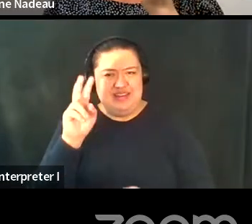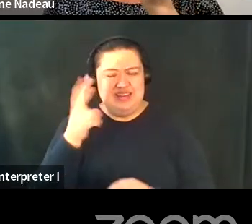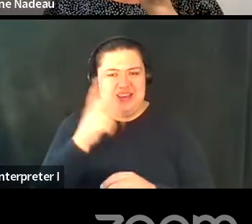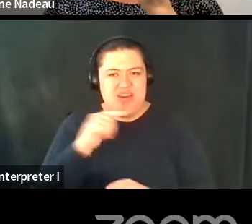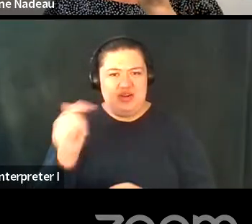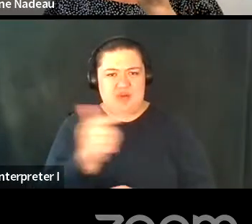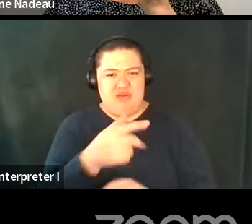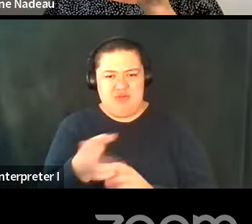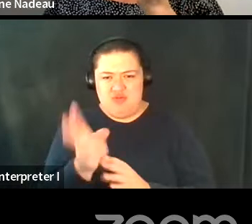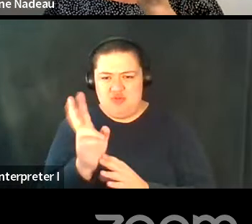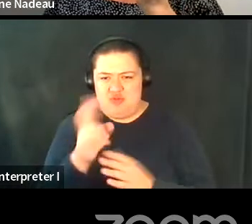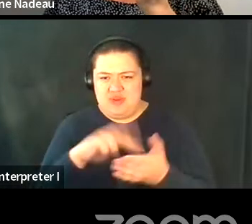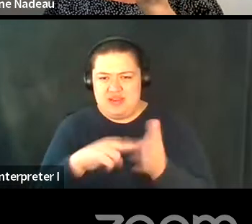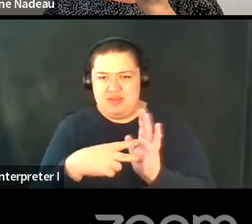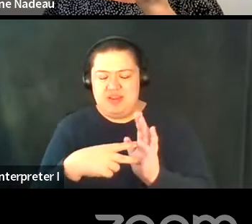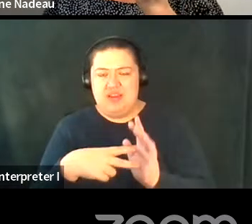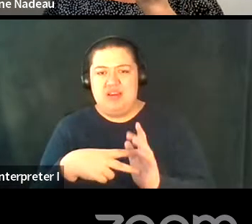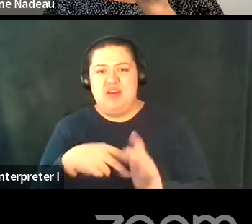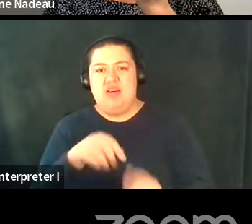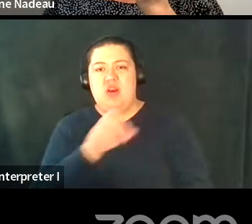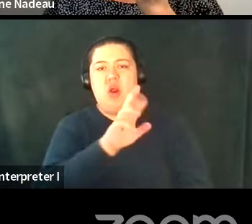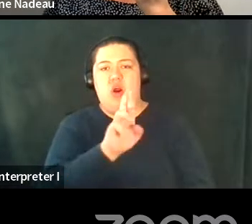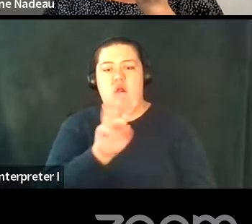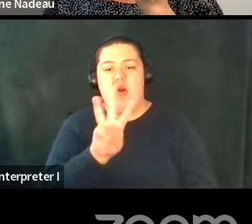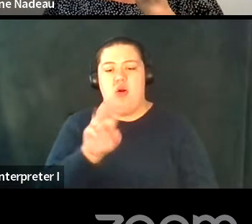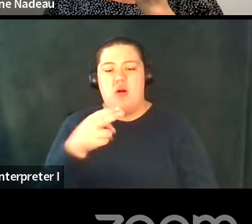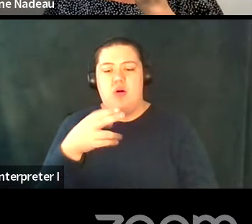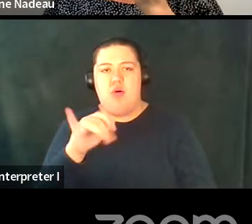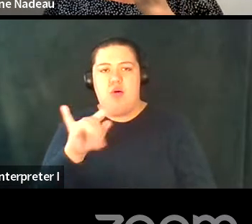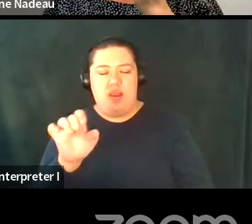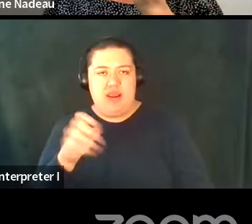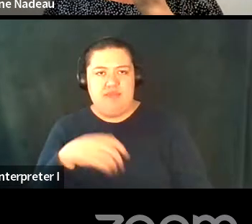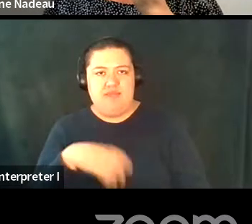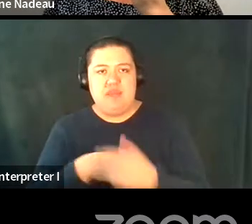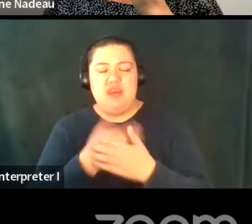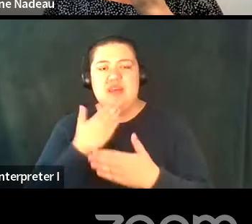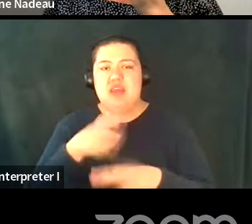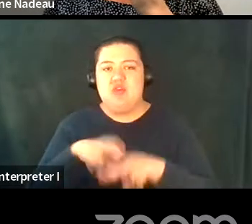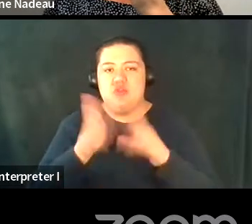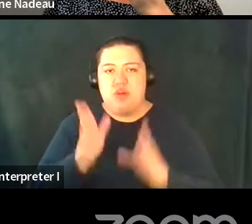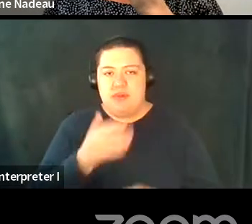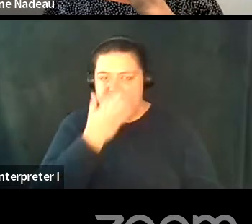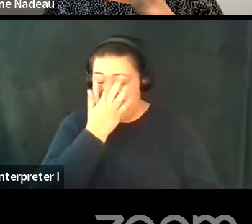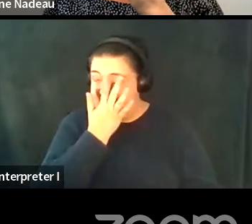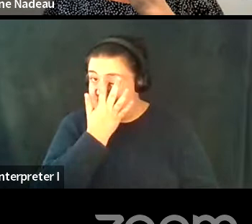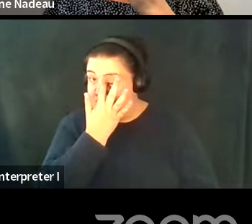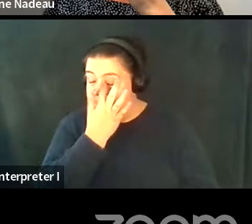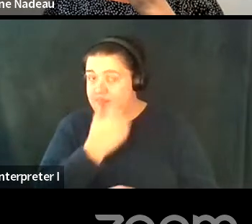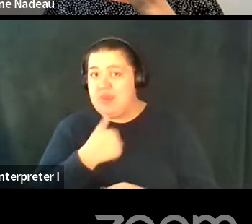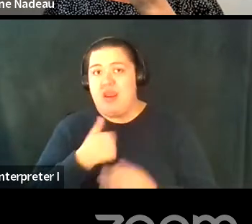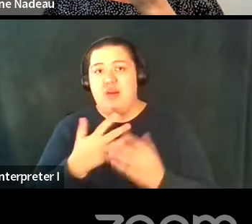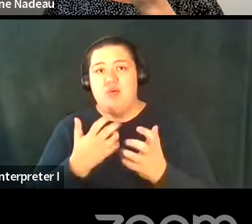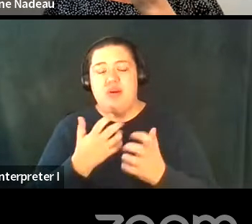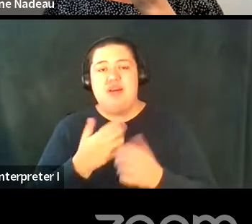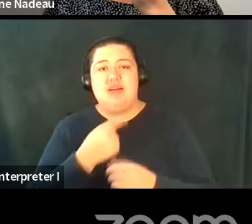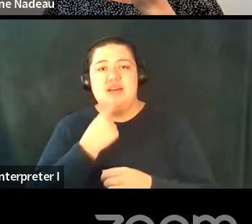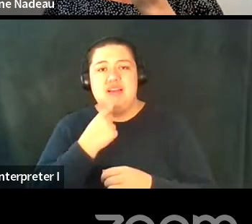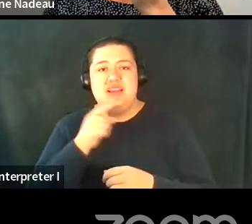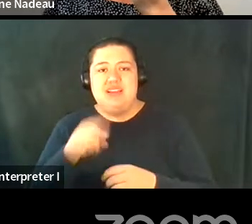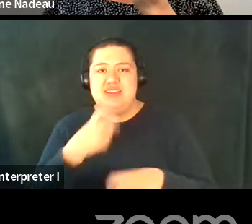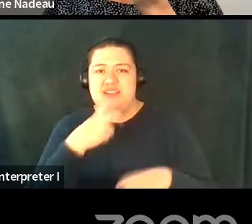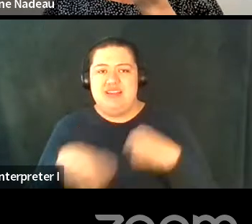clock. Councilmember Robert White. Thank you, Chairman. I just want to say on this, this is a